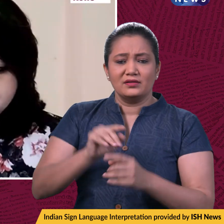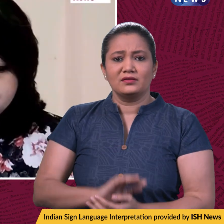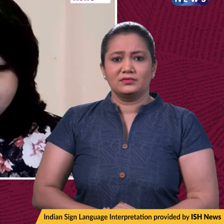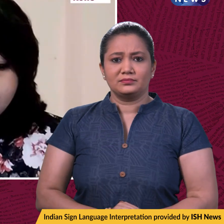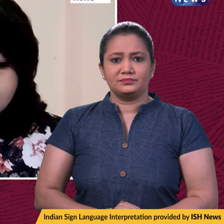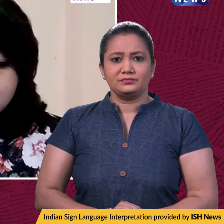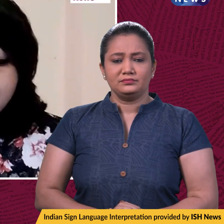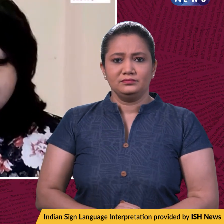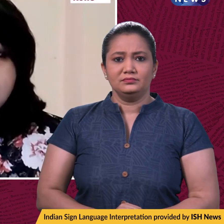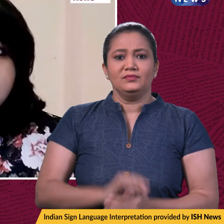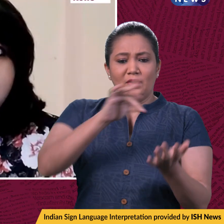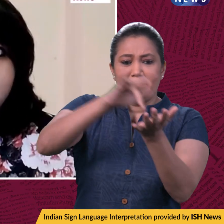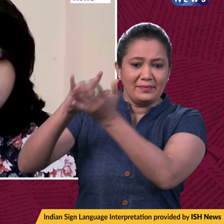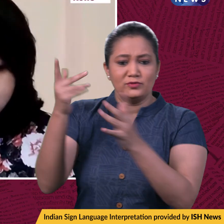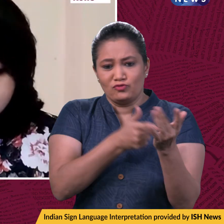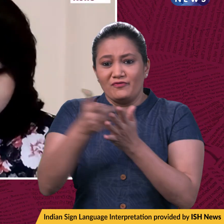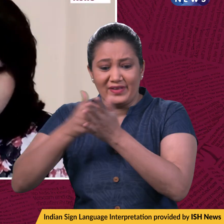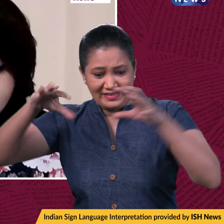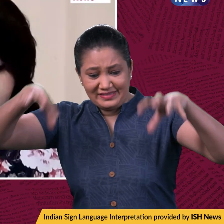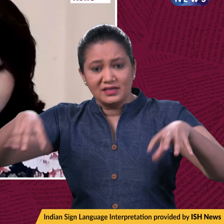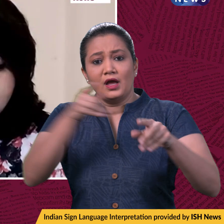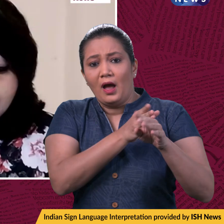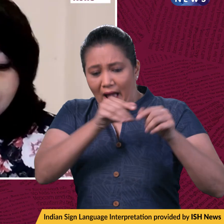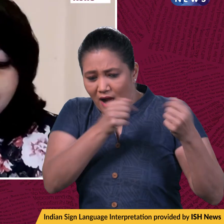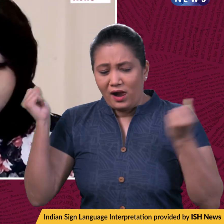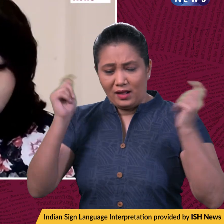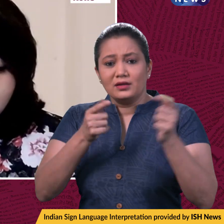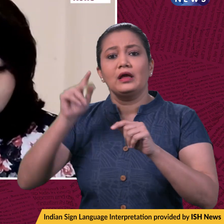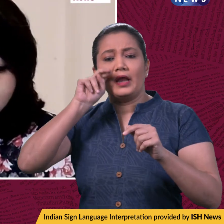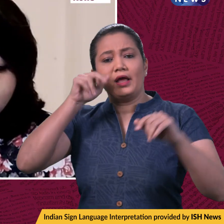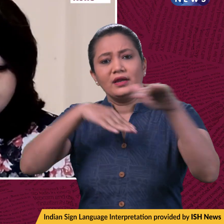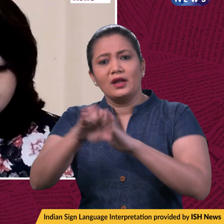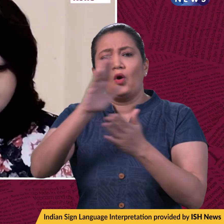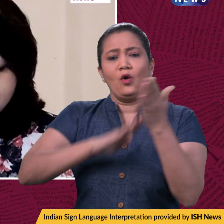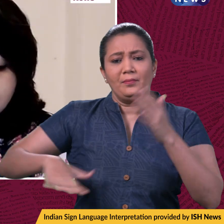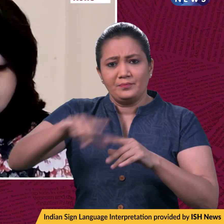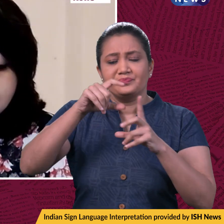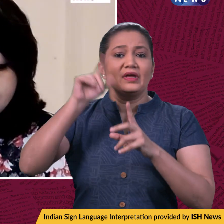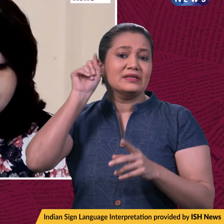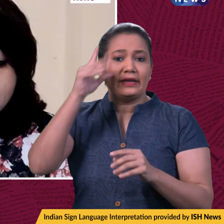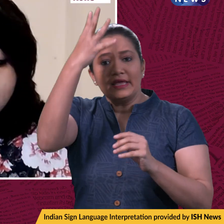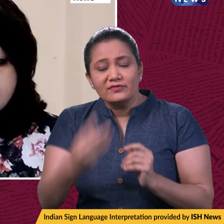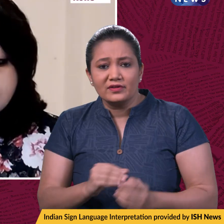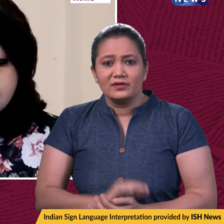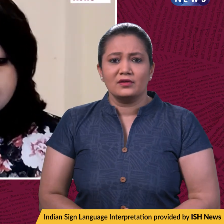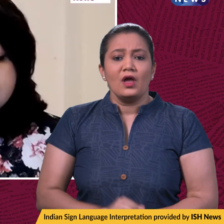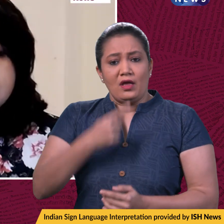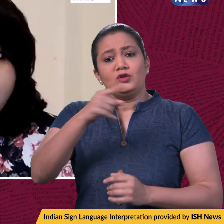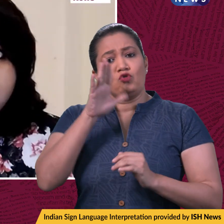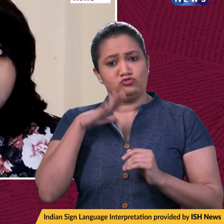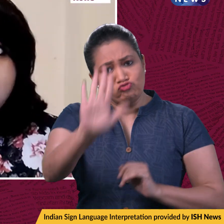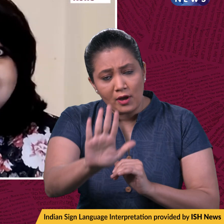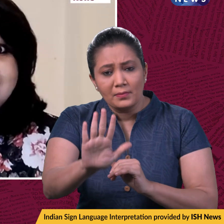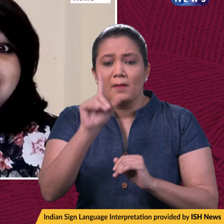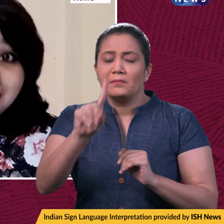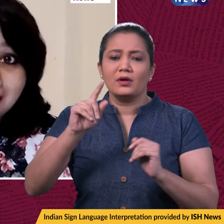between Tiru and Oting villages in Nagaland's Mon district on Saturday evening was signaled to